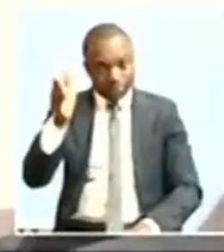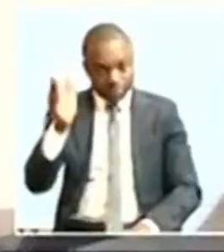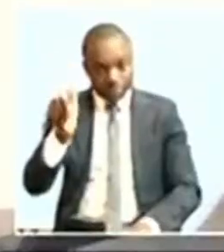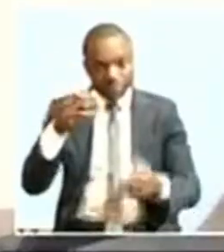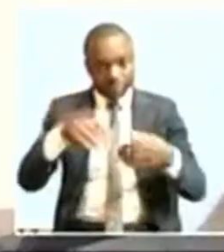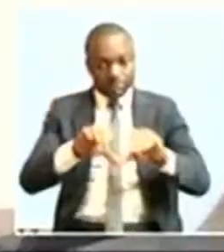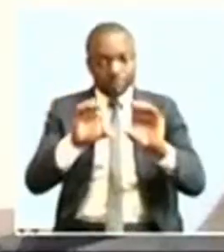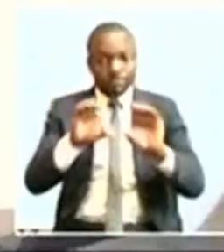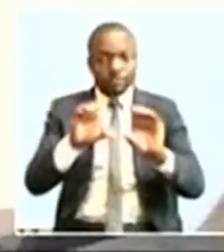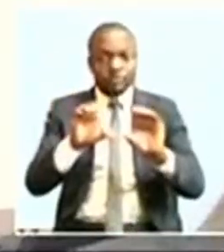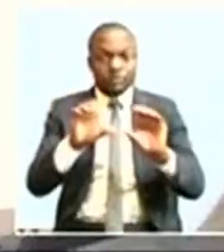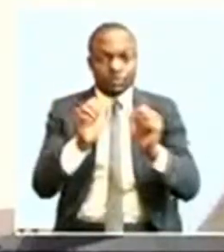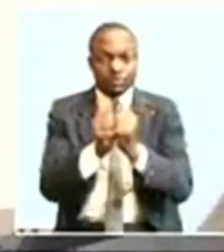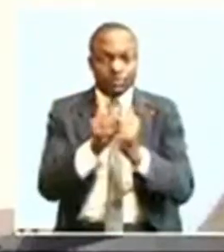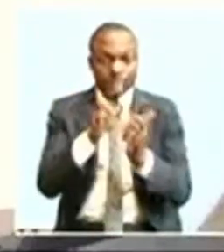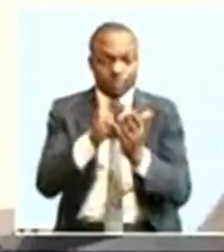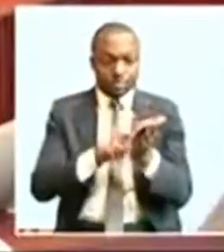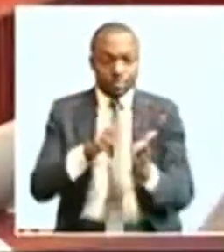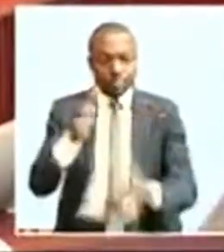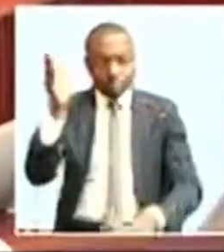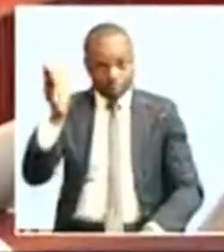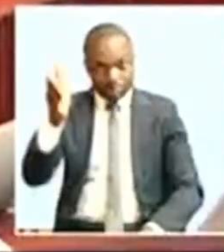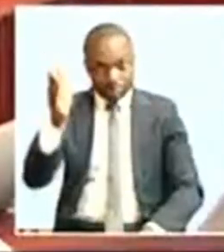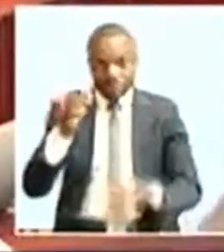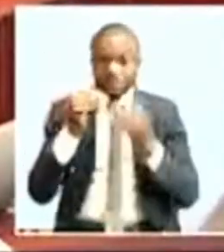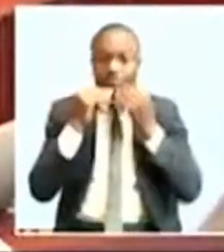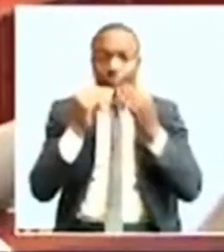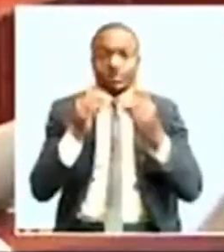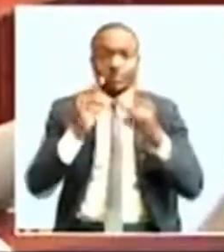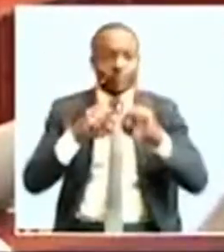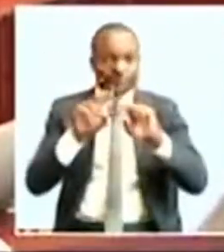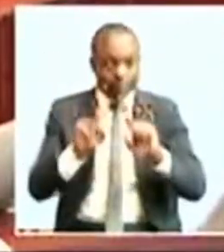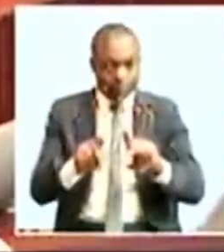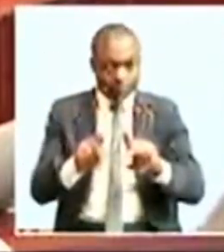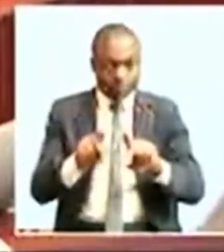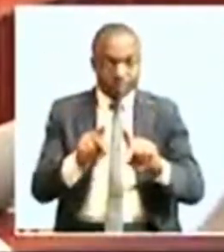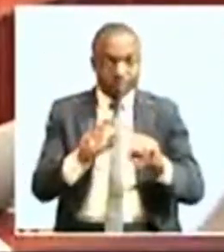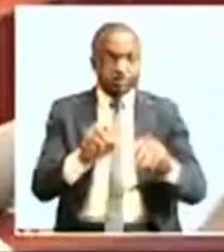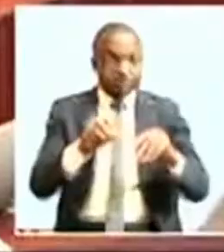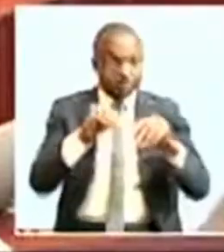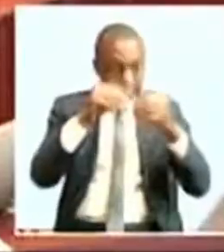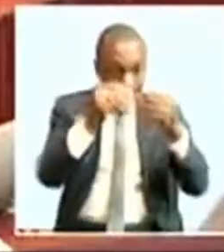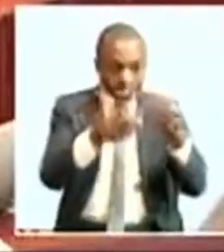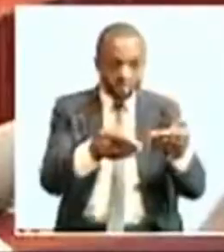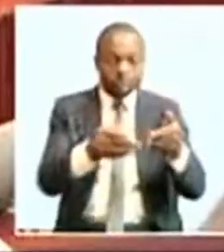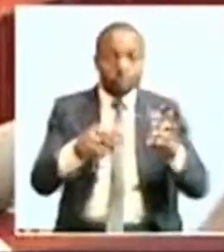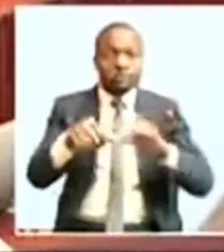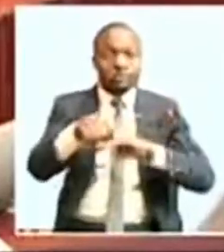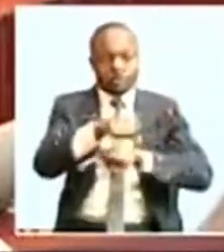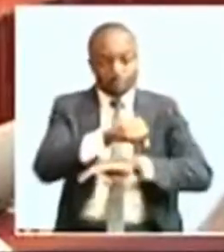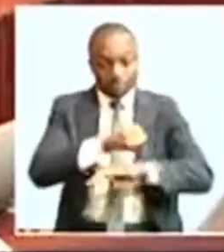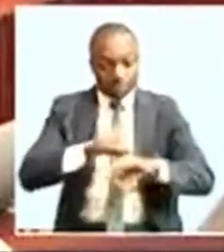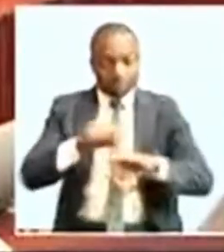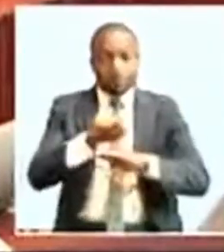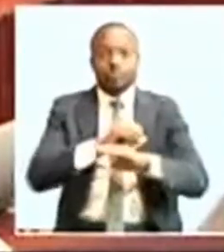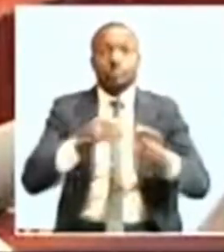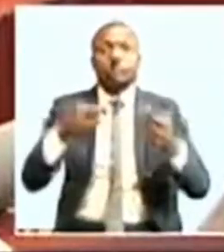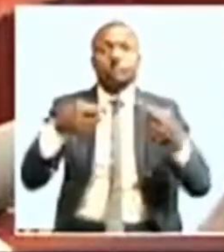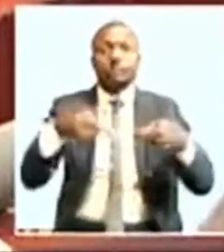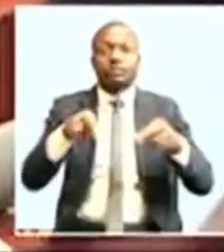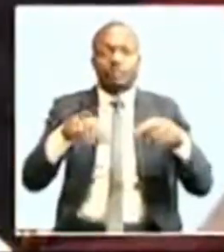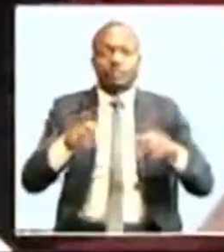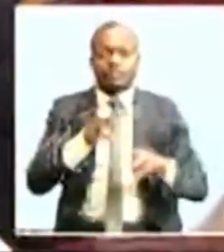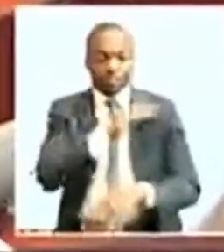proceed with your submission, madam. Thank you very much, Chair. So I'll hand over to our senior researcher, Madam P, who's going to take